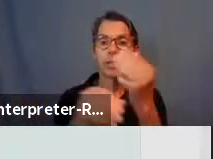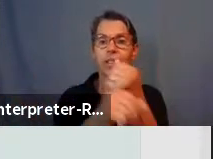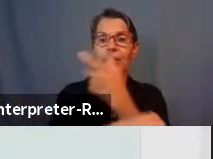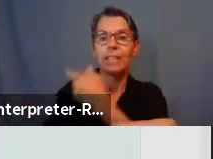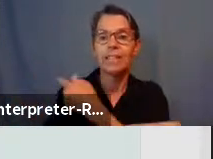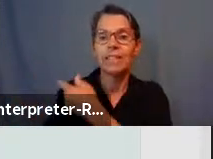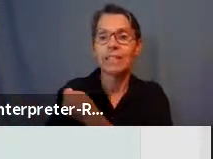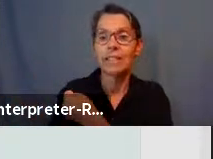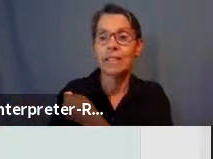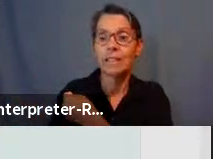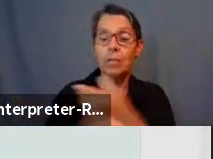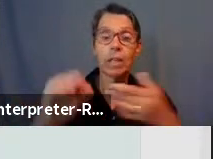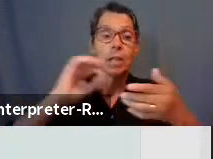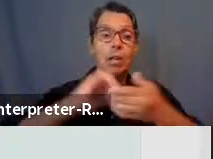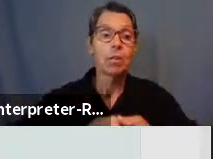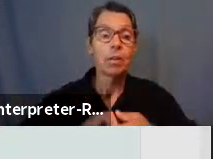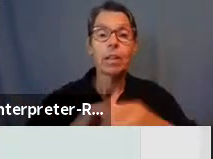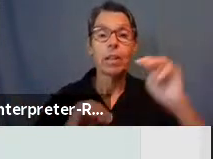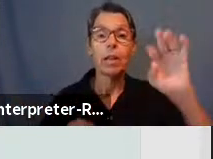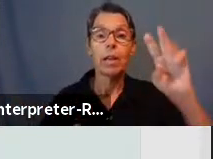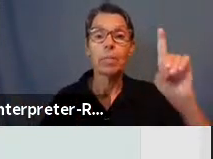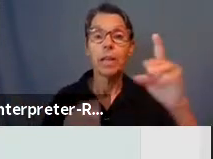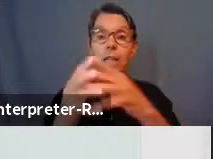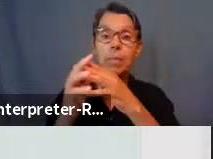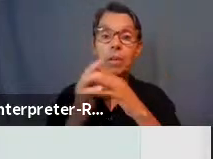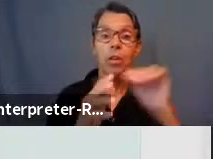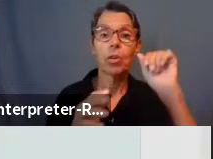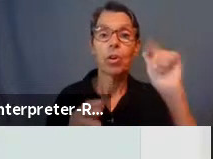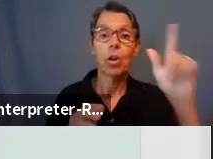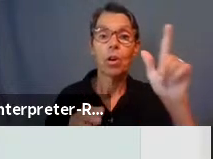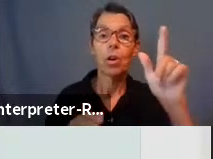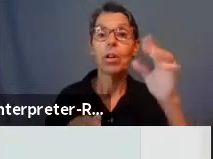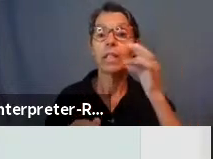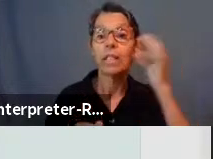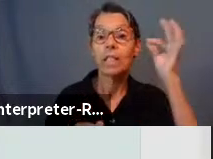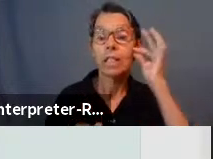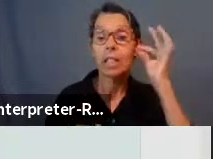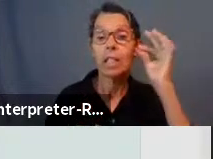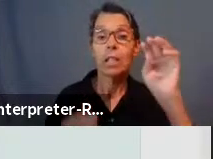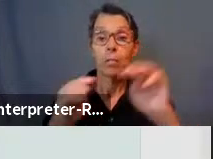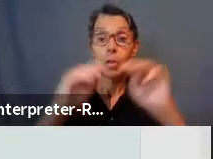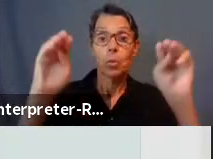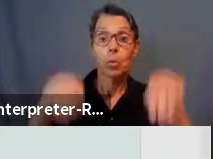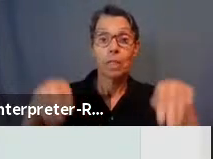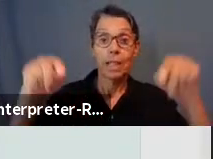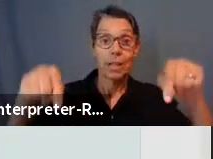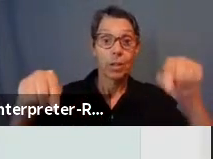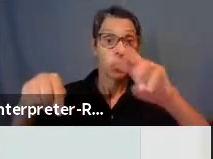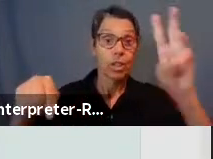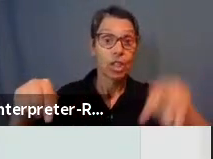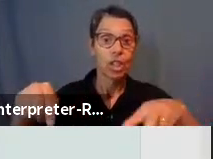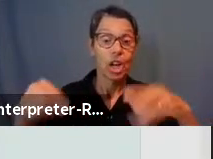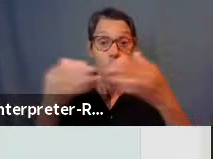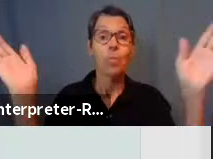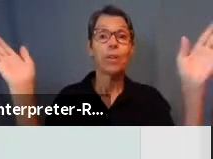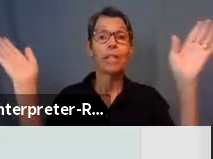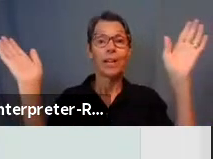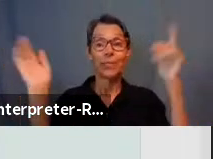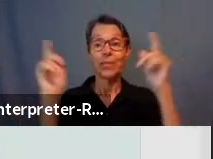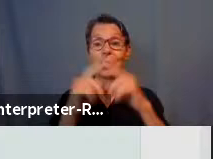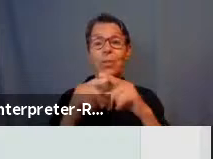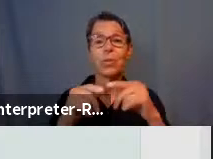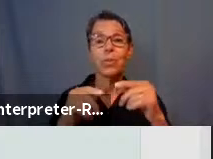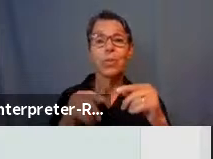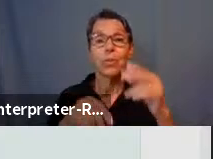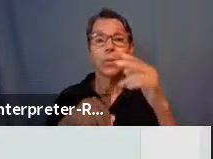with the Mid-America All-Indian Museum here locally to host this event and opened it up to Native Americans 18 and up